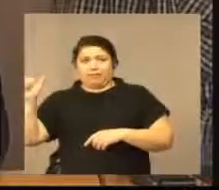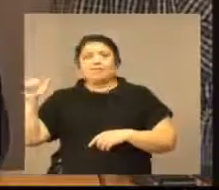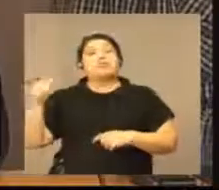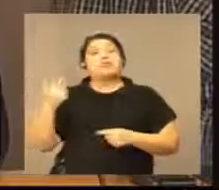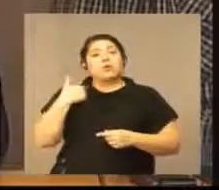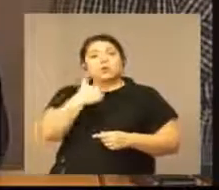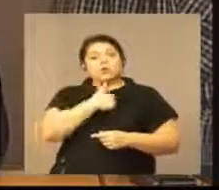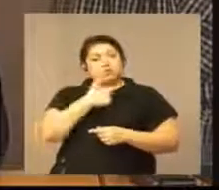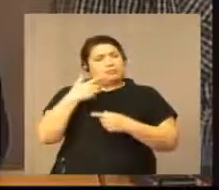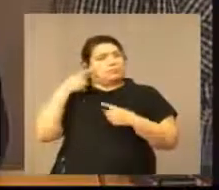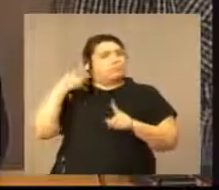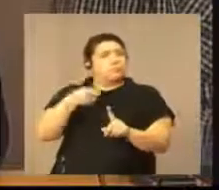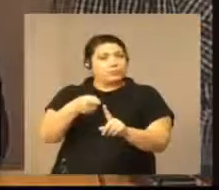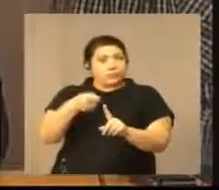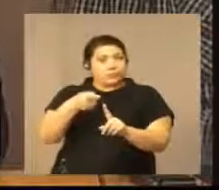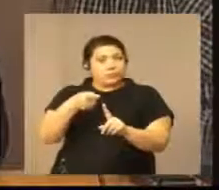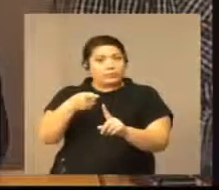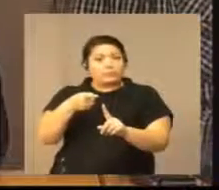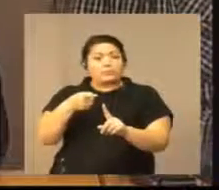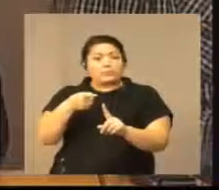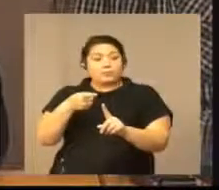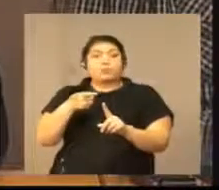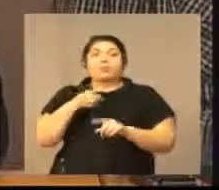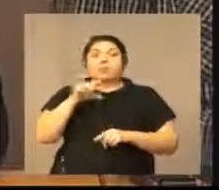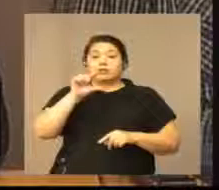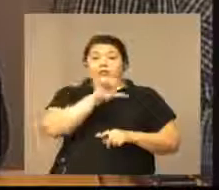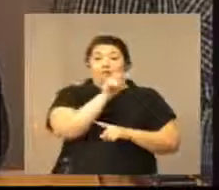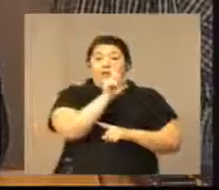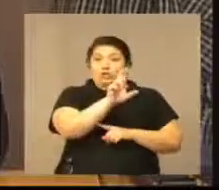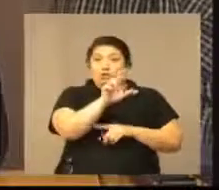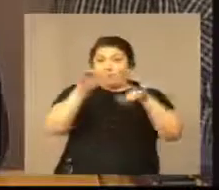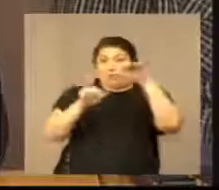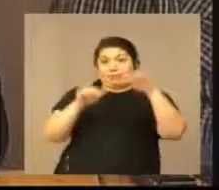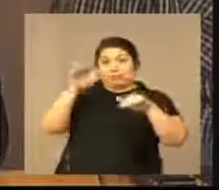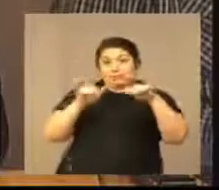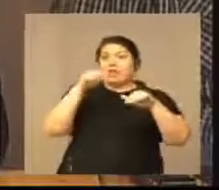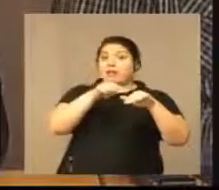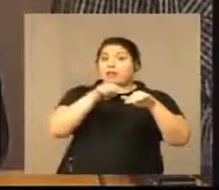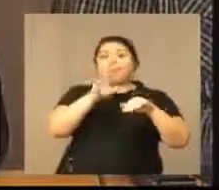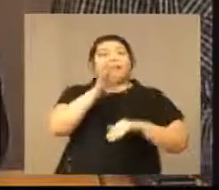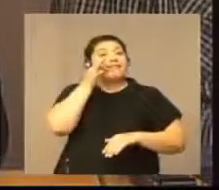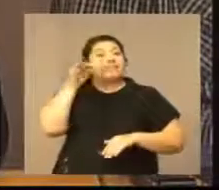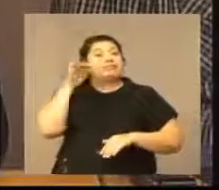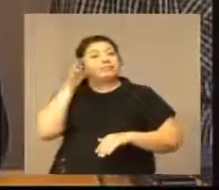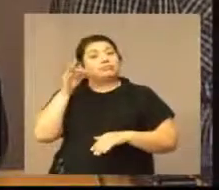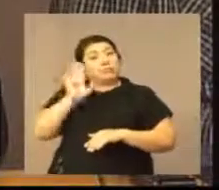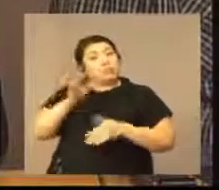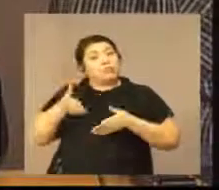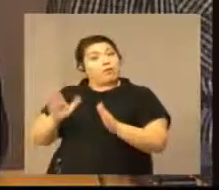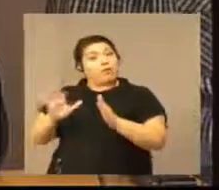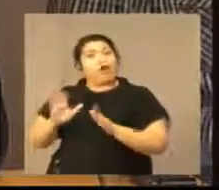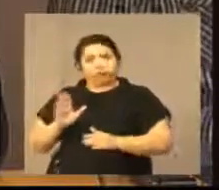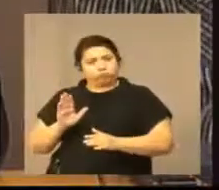what we are really saying is, first, gender balance is not new to First Nations.